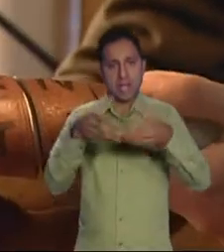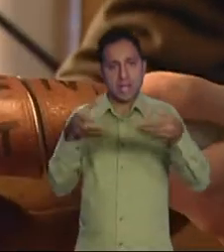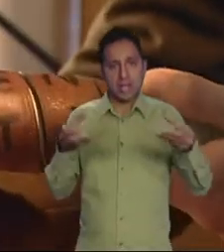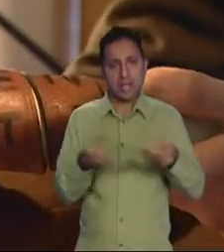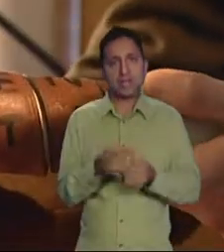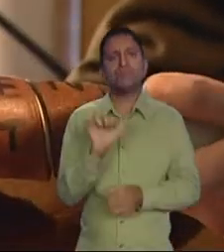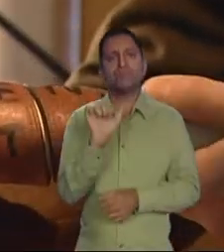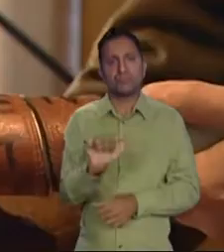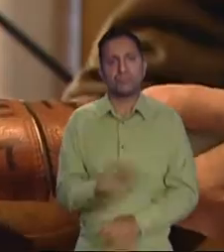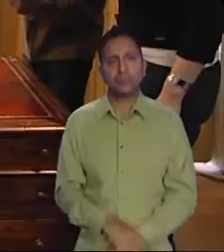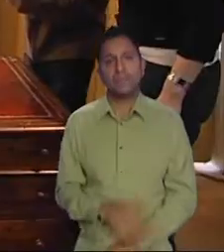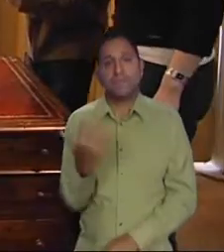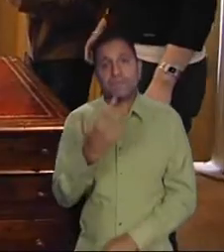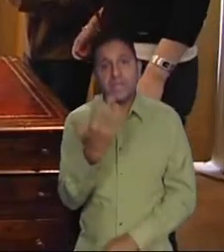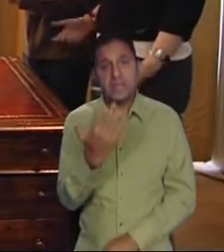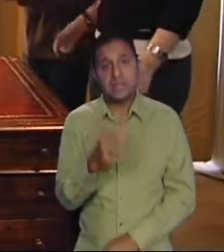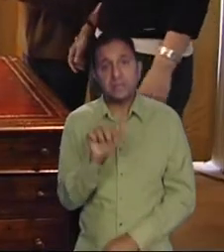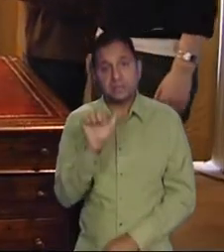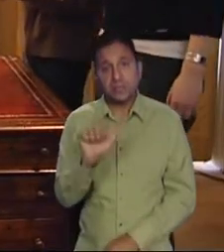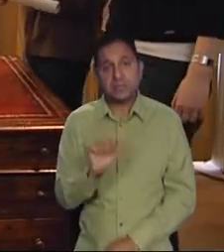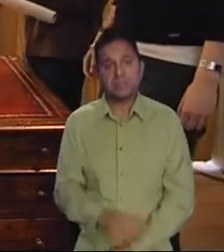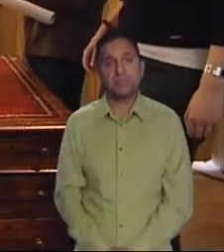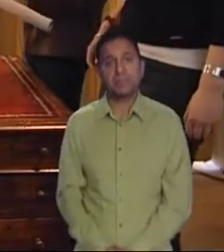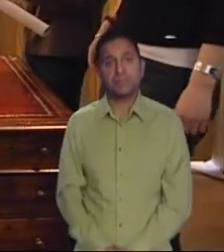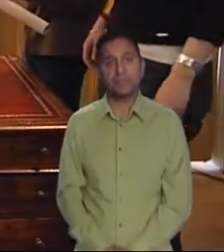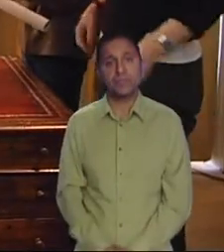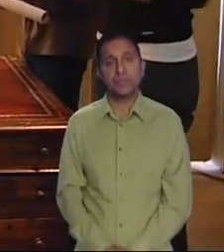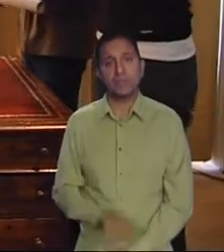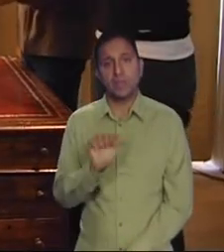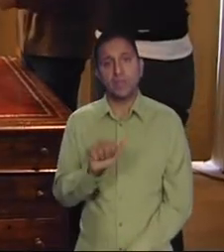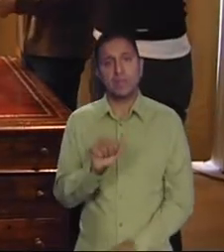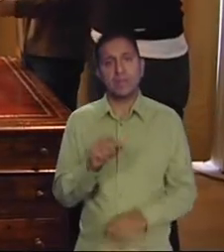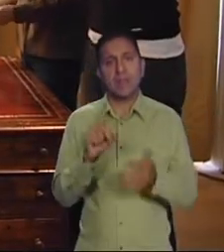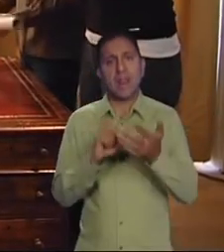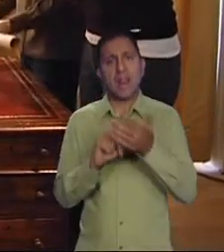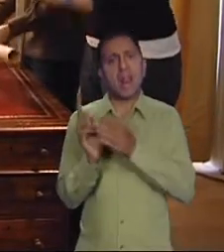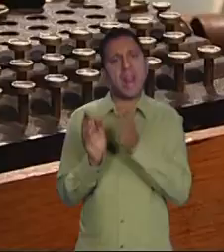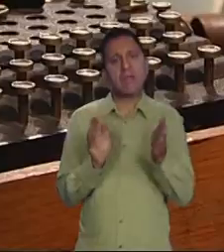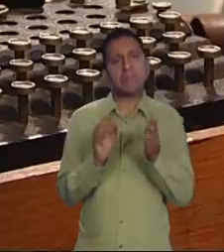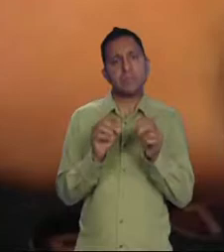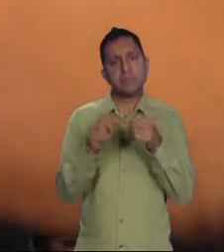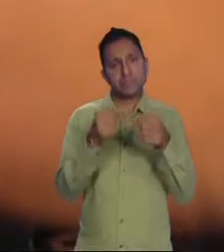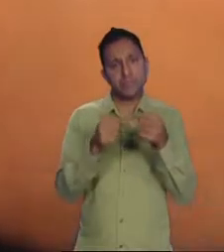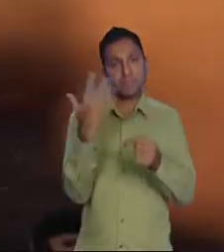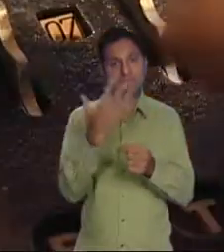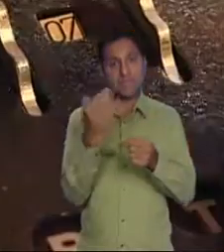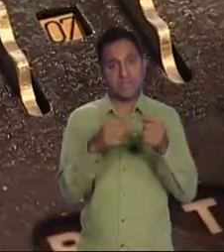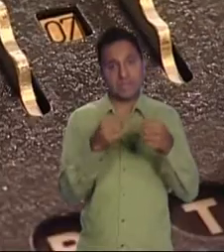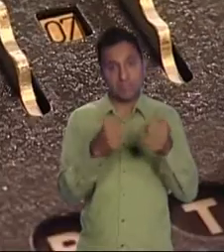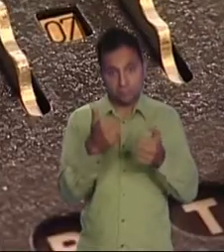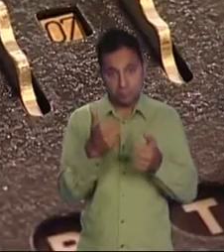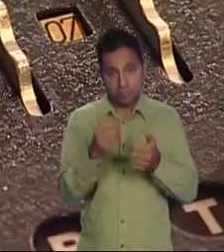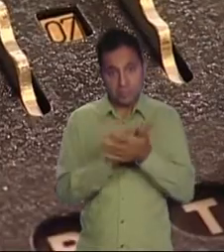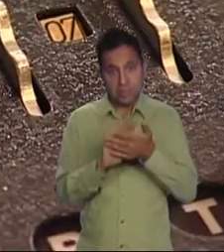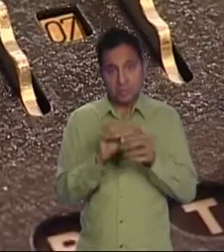Is that it? That's it. 15. So the left rotor position is 15. I mean, do you want to just set it? This one here. Yeah, right. There we